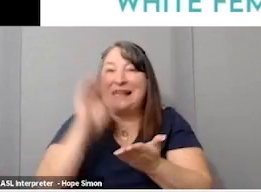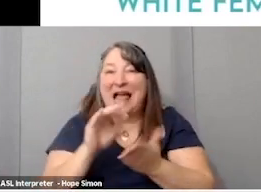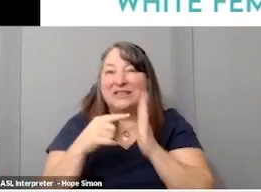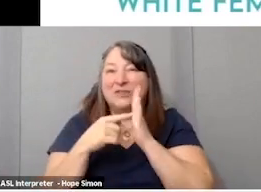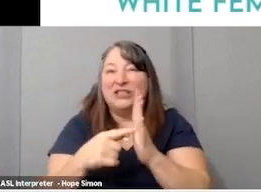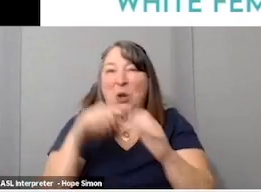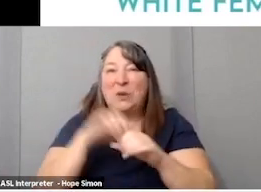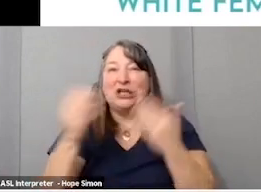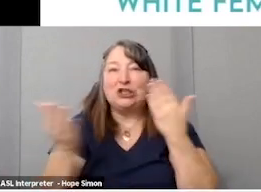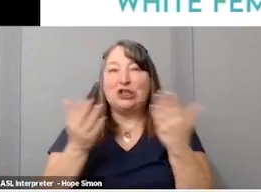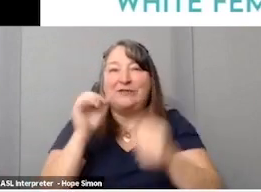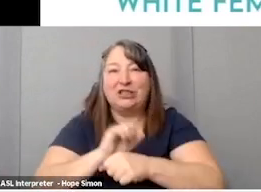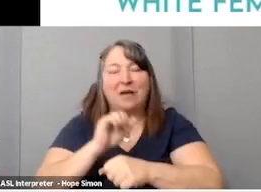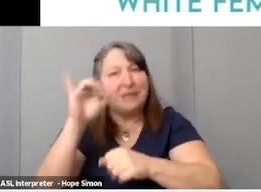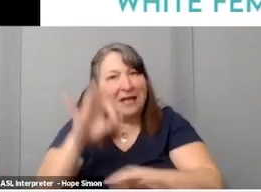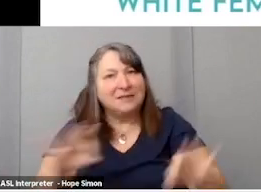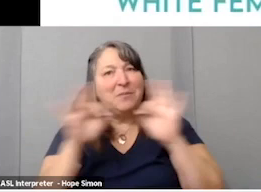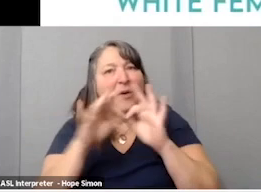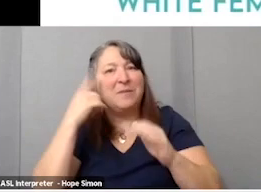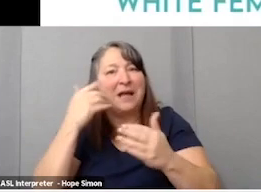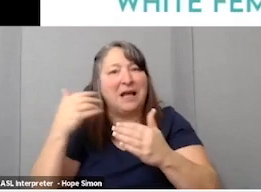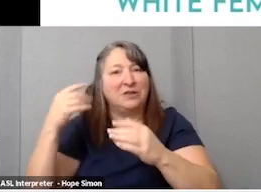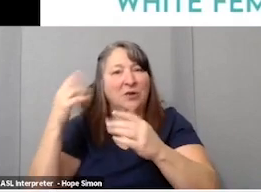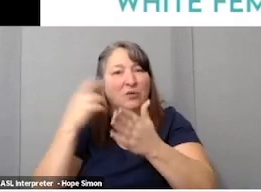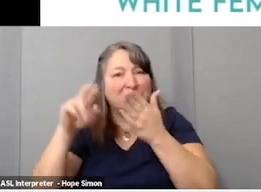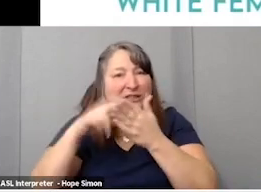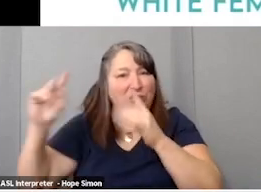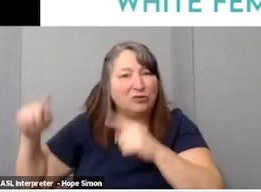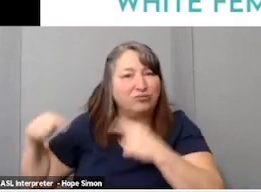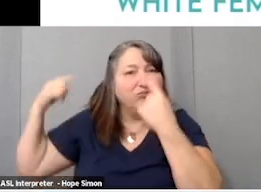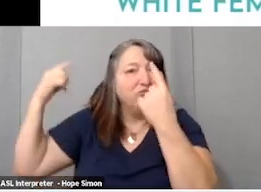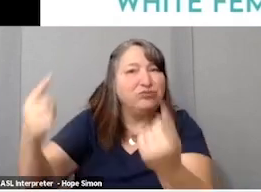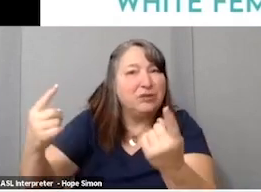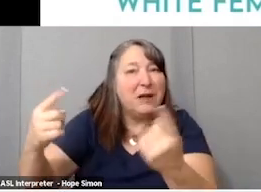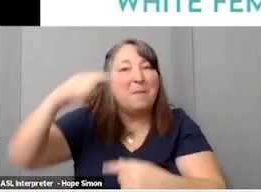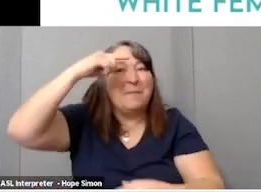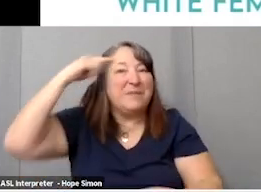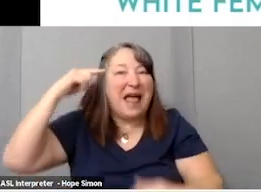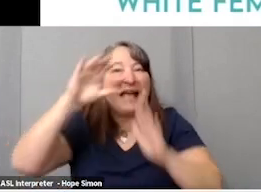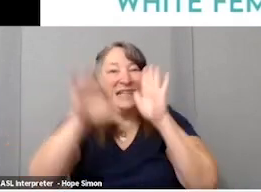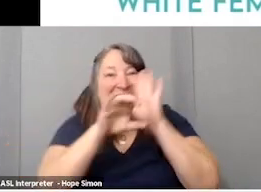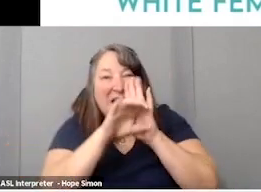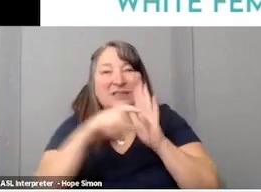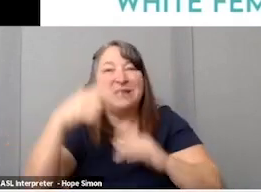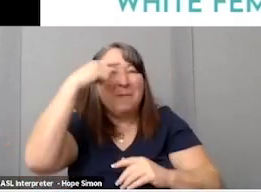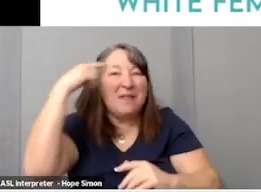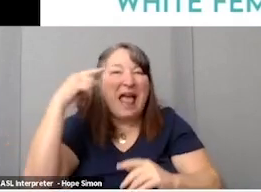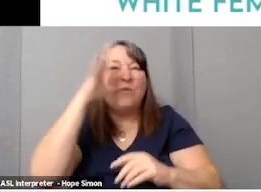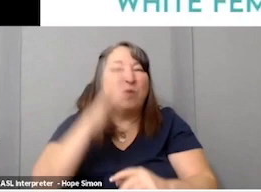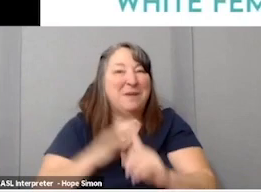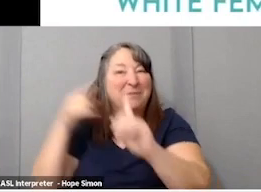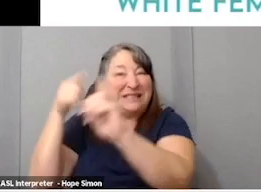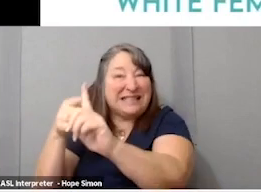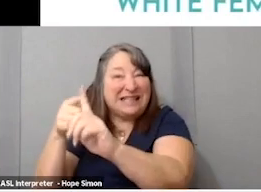jobs. And this is important because previous research finds that Black characters in general and Black women in particular